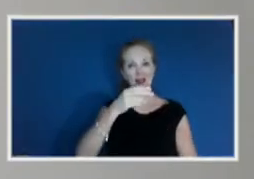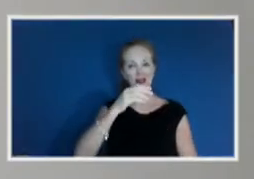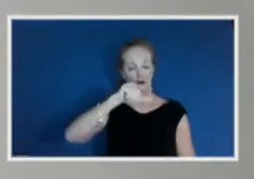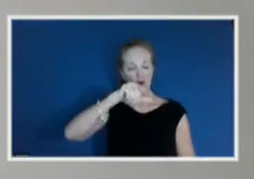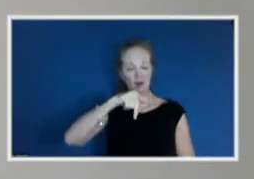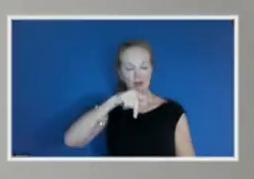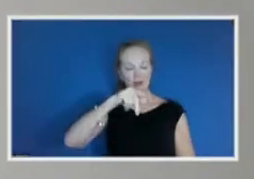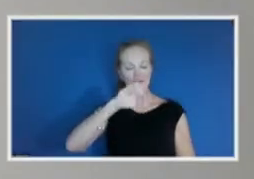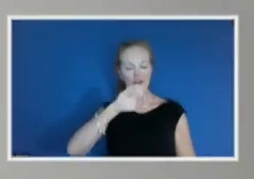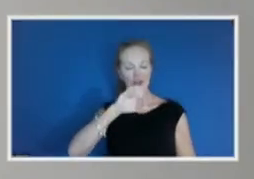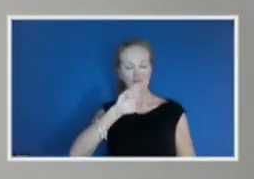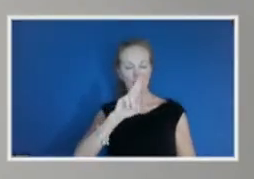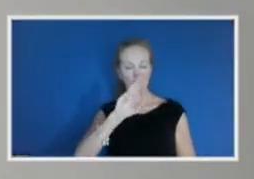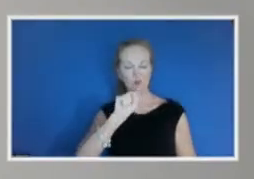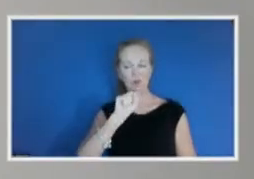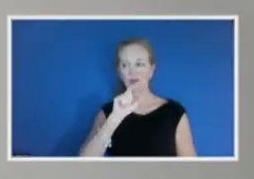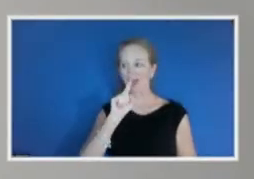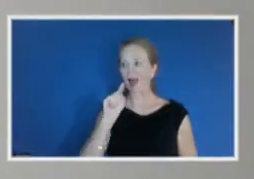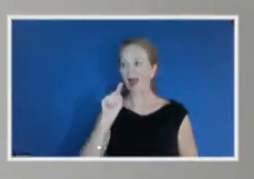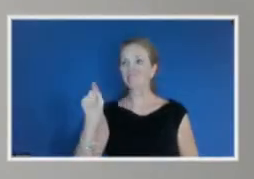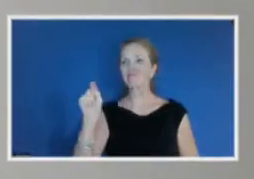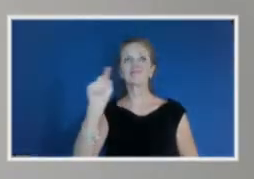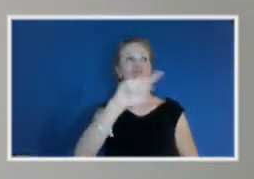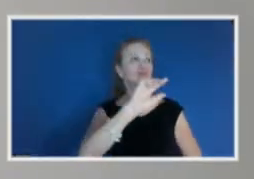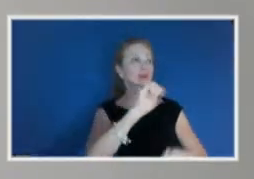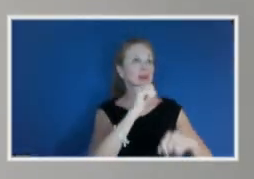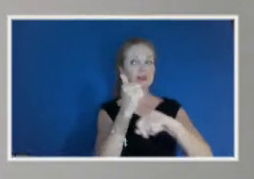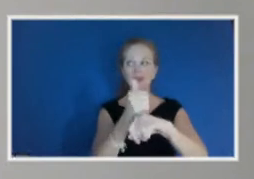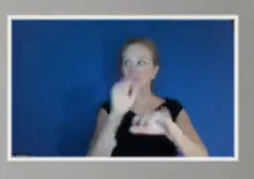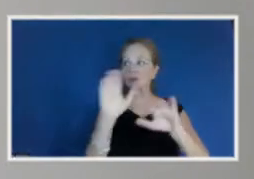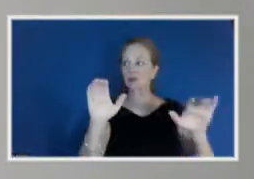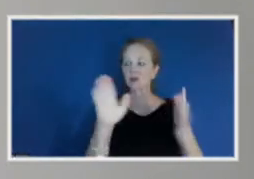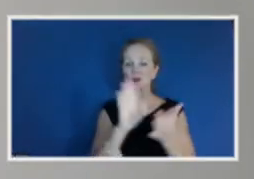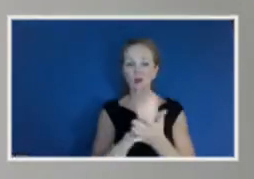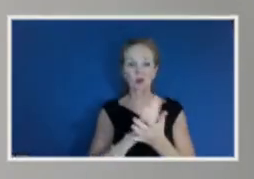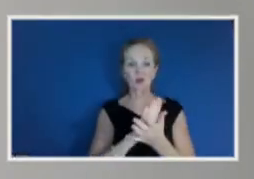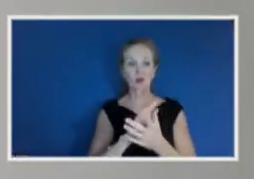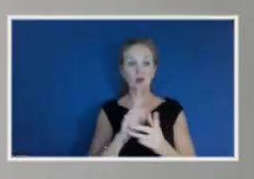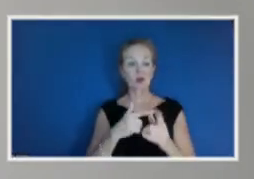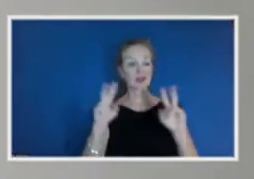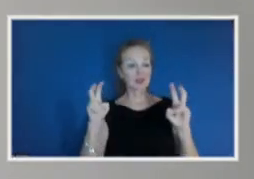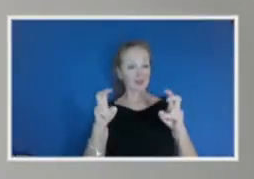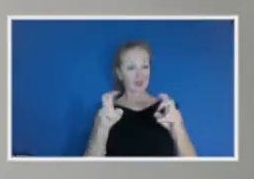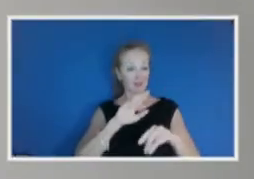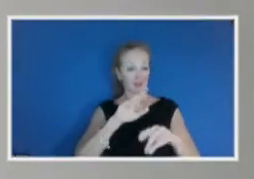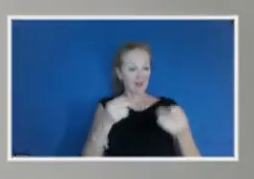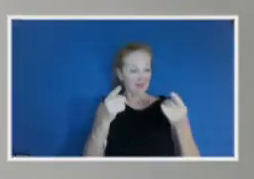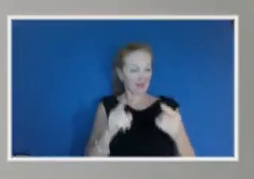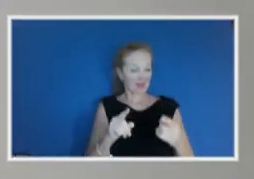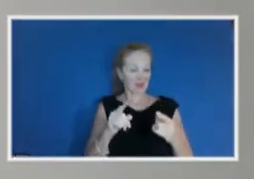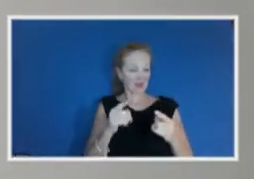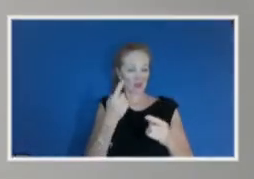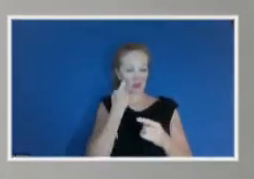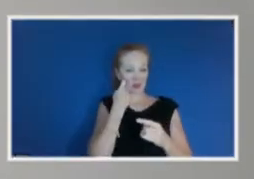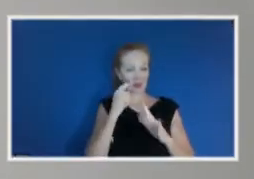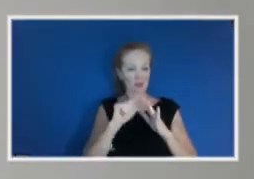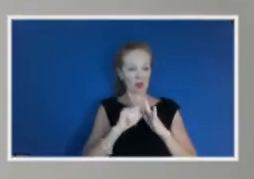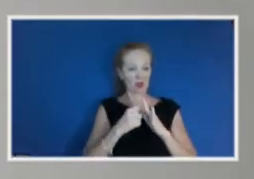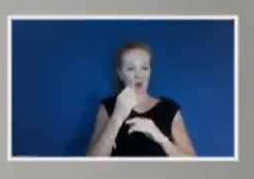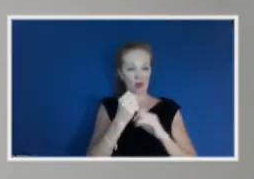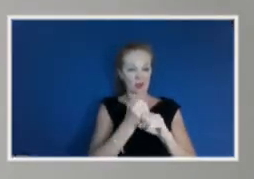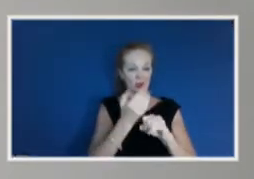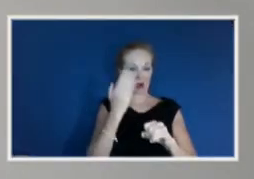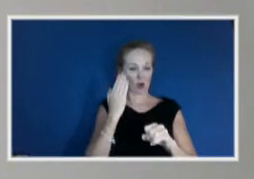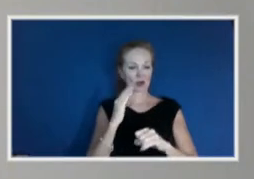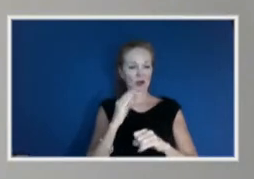out in those schools. We just hosted a great event with called Cops in Cleats that we started a year ago, where Johnson C. Smith just